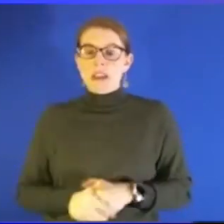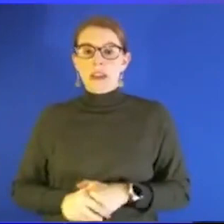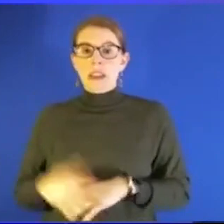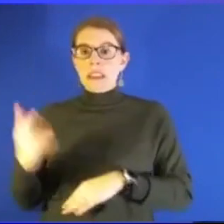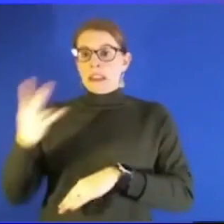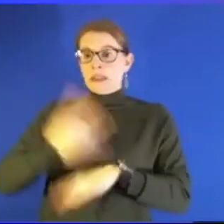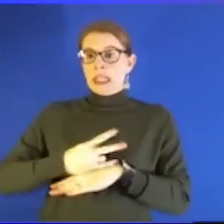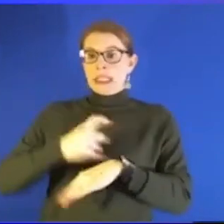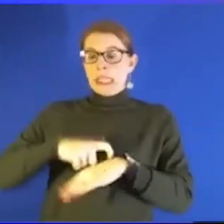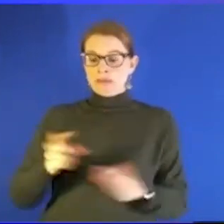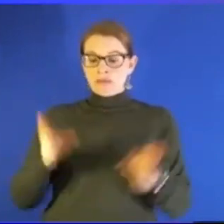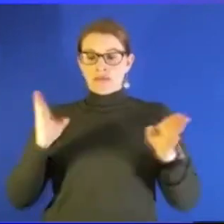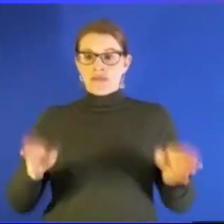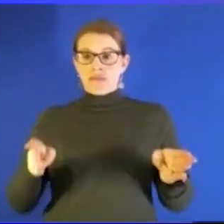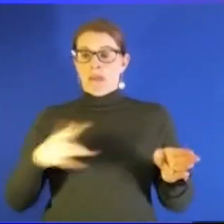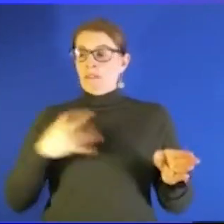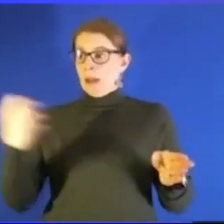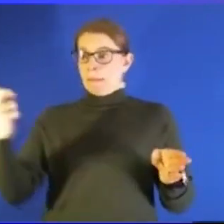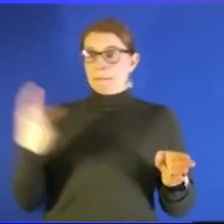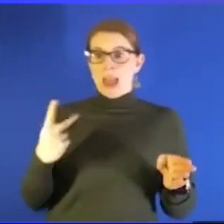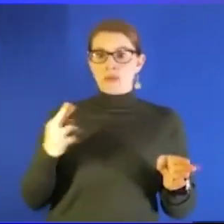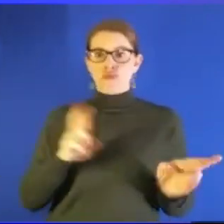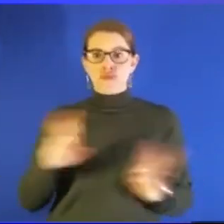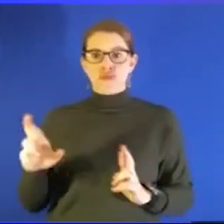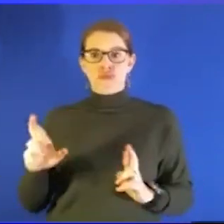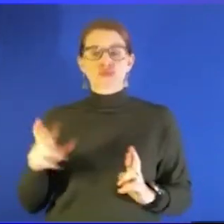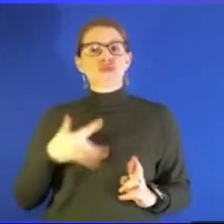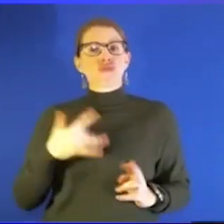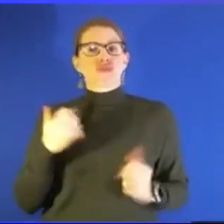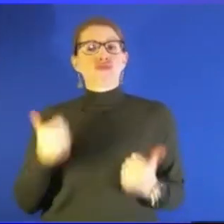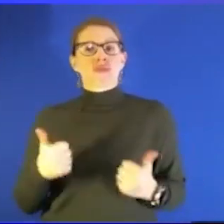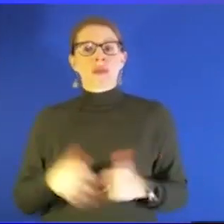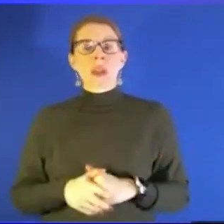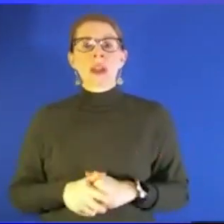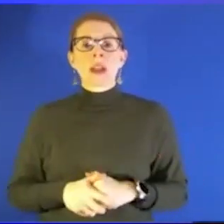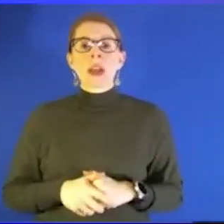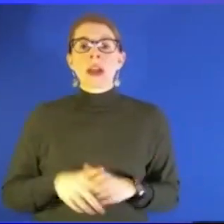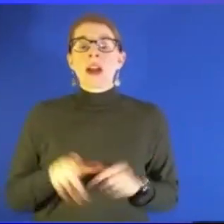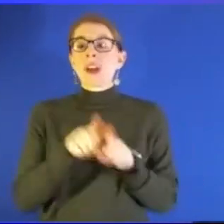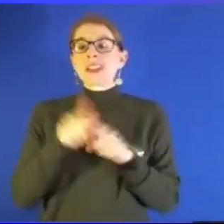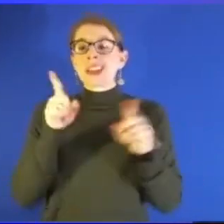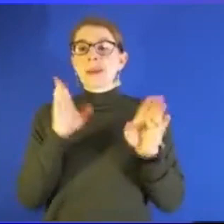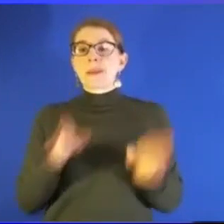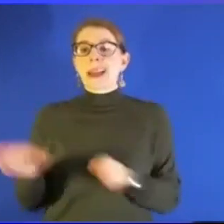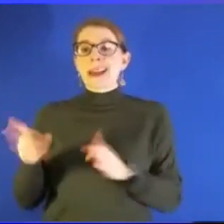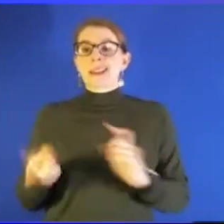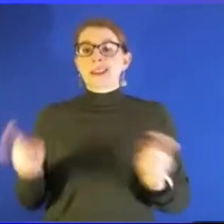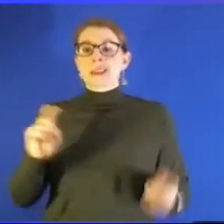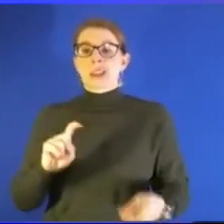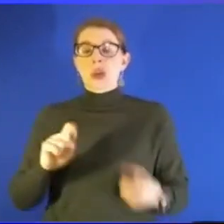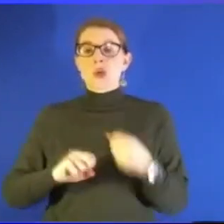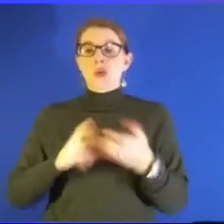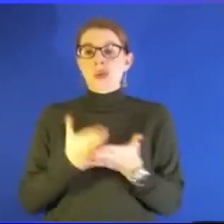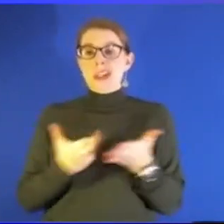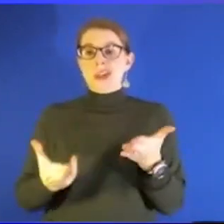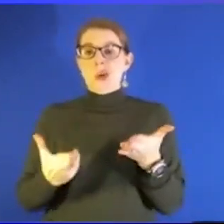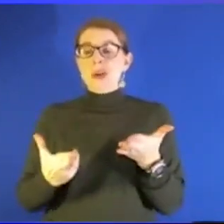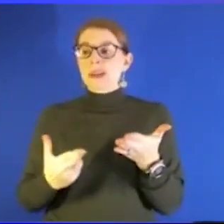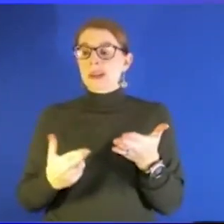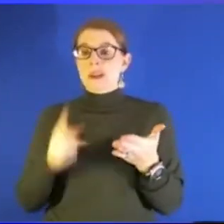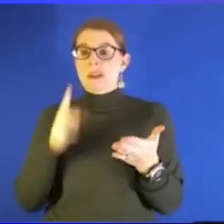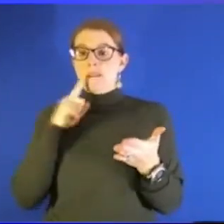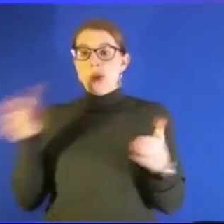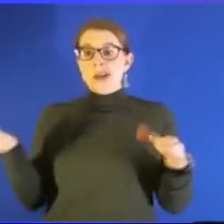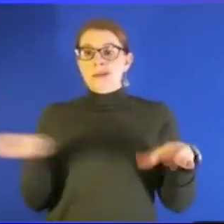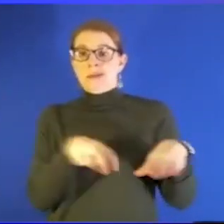feel okay to do so. And then secondly, yes, the plans to shift resources to be able to support the care at the bedside or in our